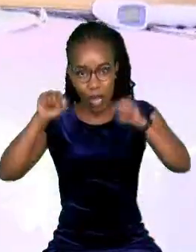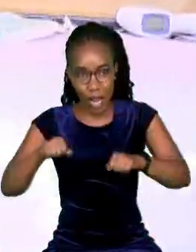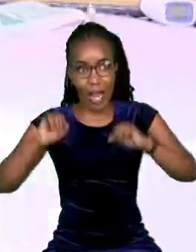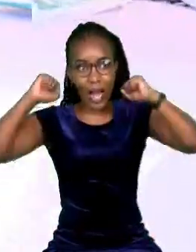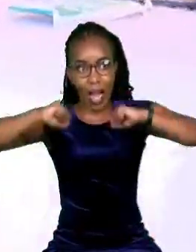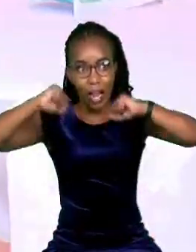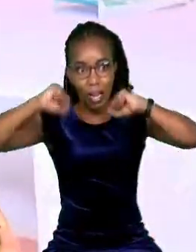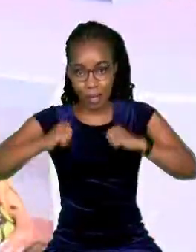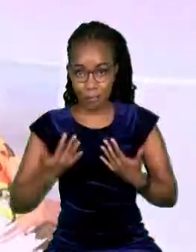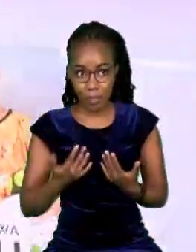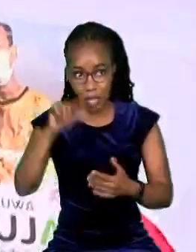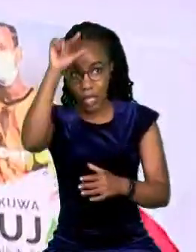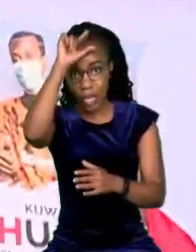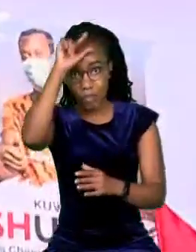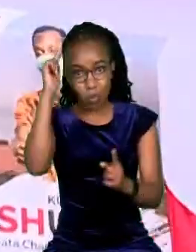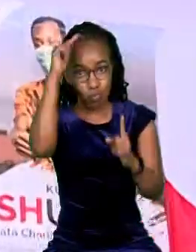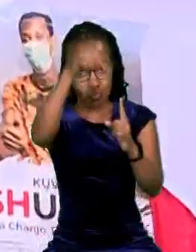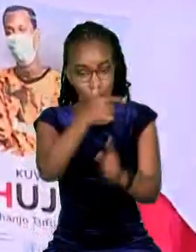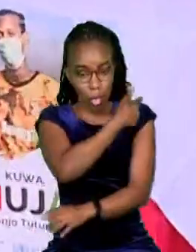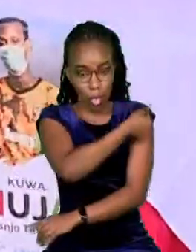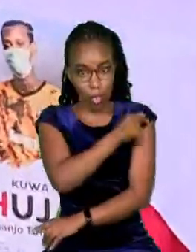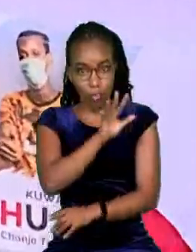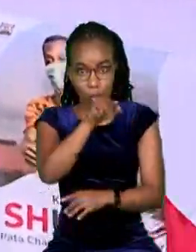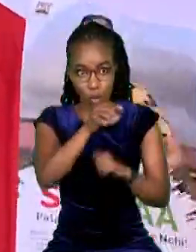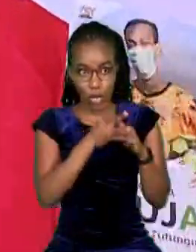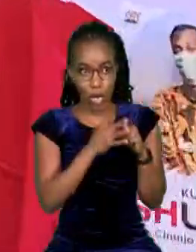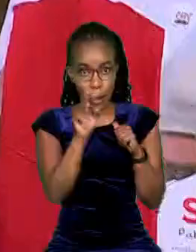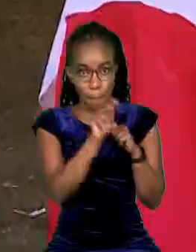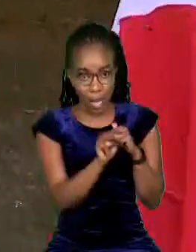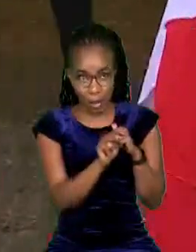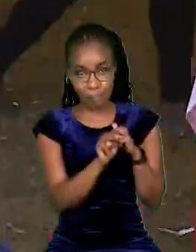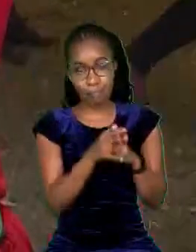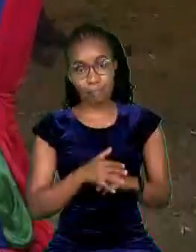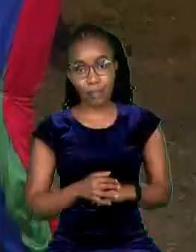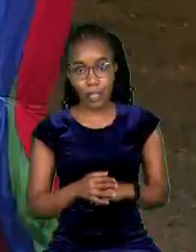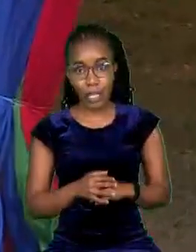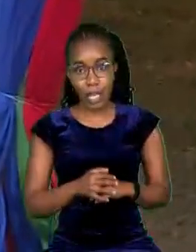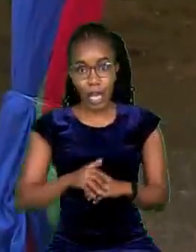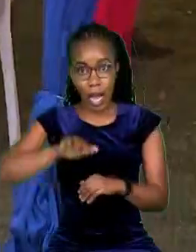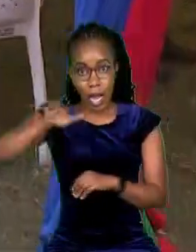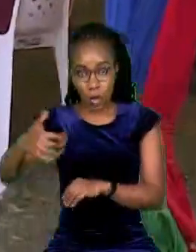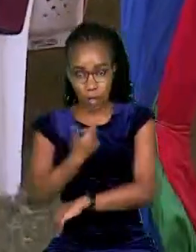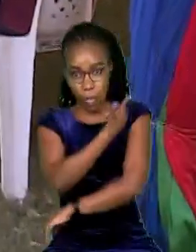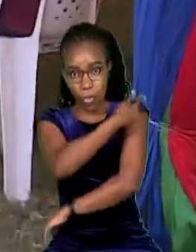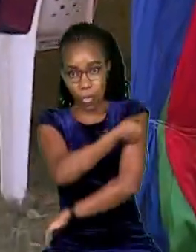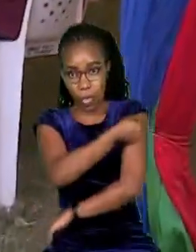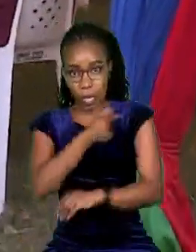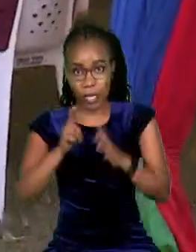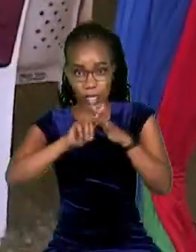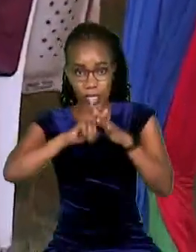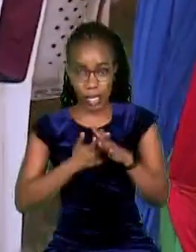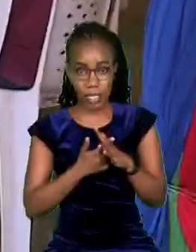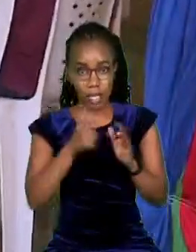as the government aims to vaccinate at least five point eight million people by masshuge a day the county vaccination drive which is mobile and